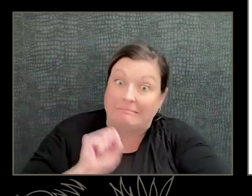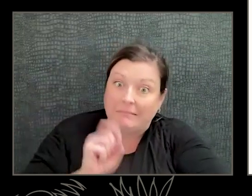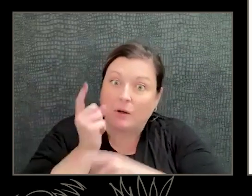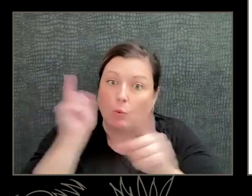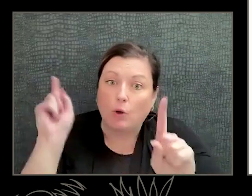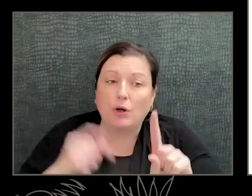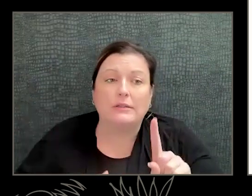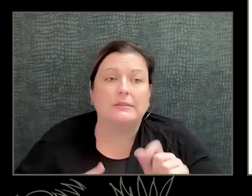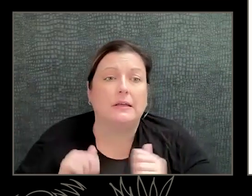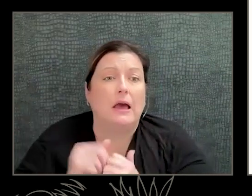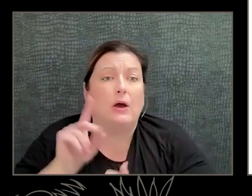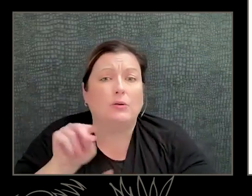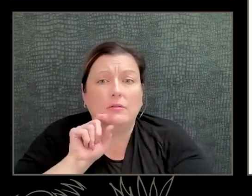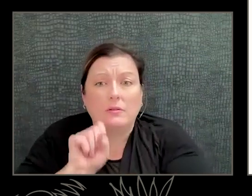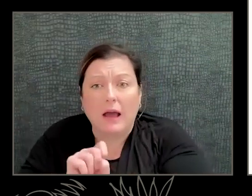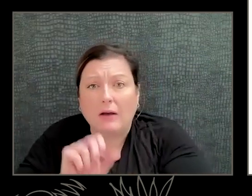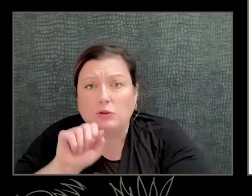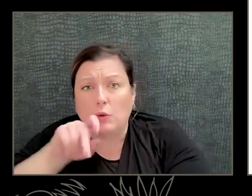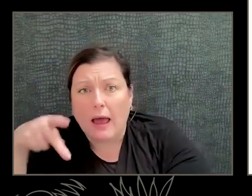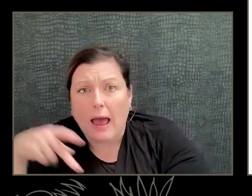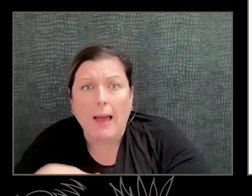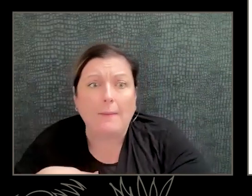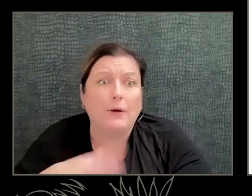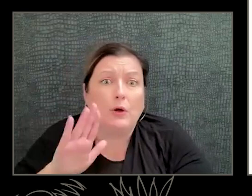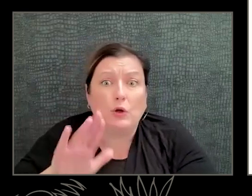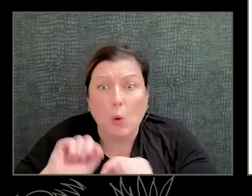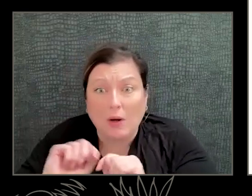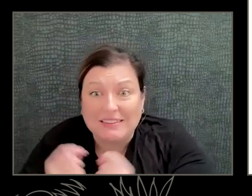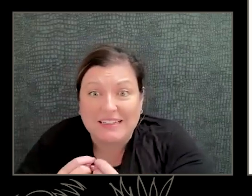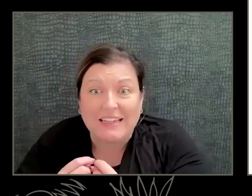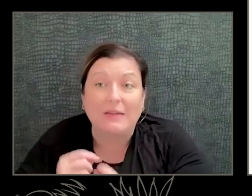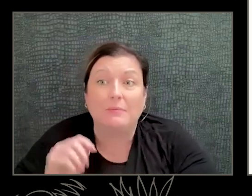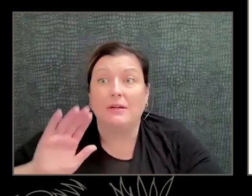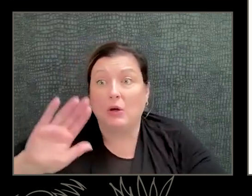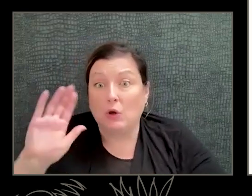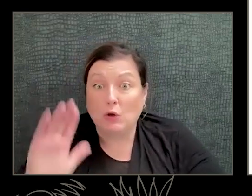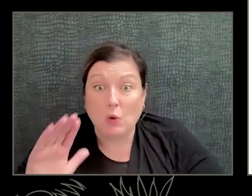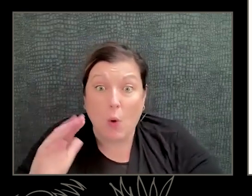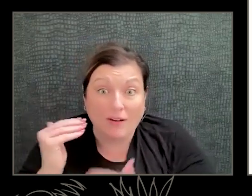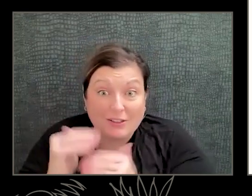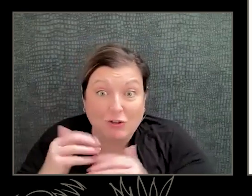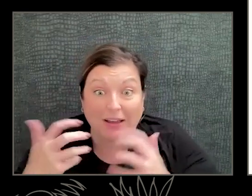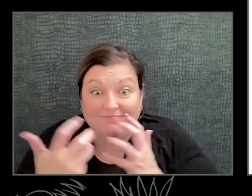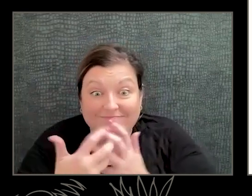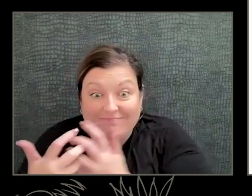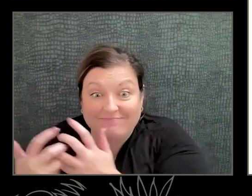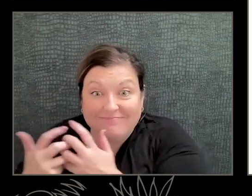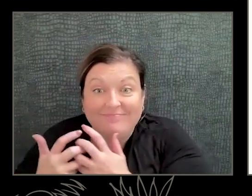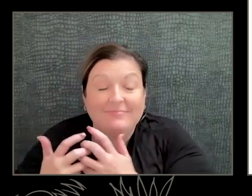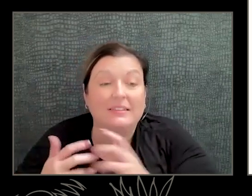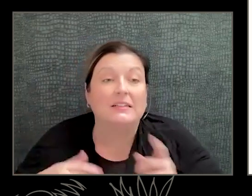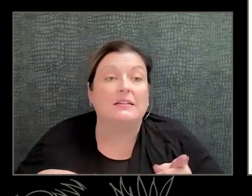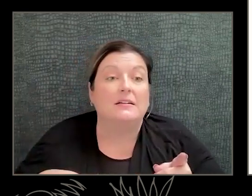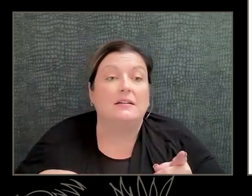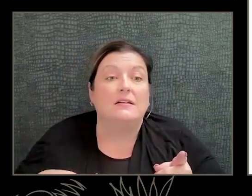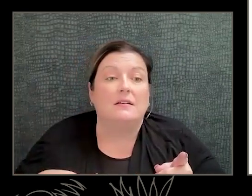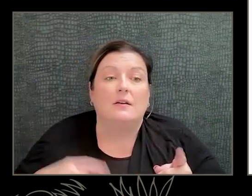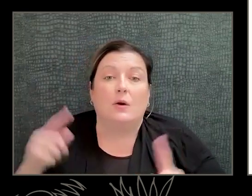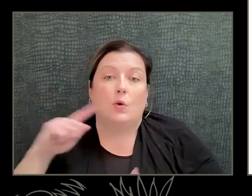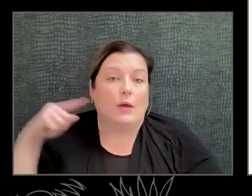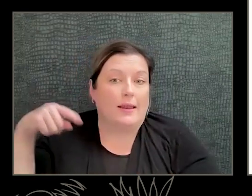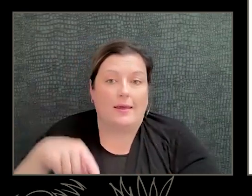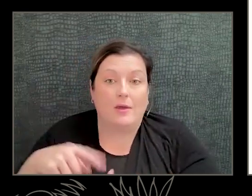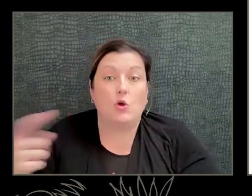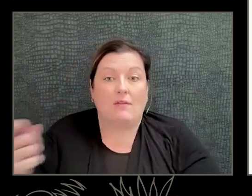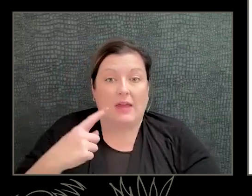your actual app? How do you do it for your actual team, for your actual constraints? And I think it comes down to making sure that you're